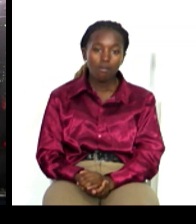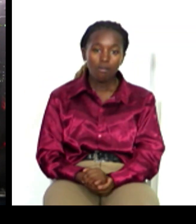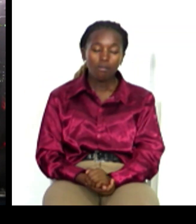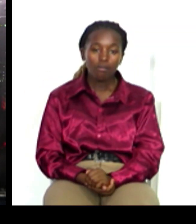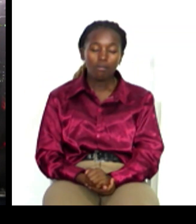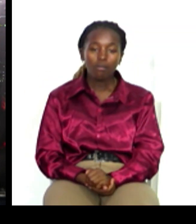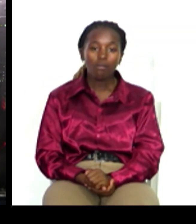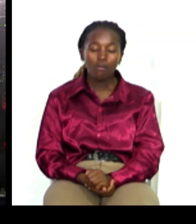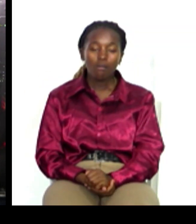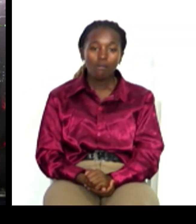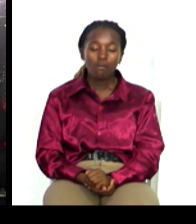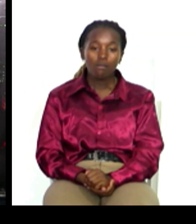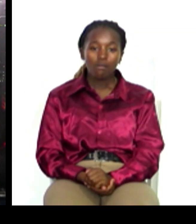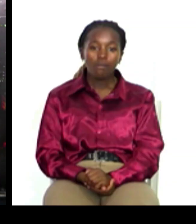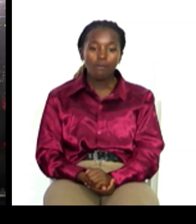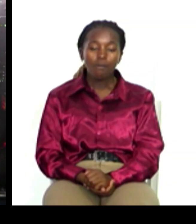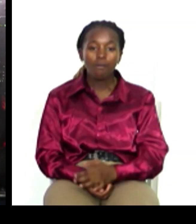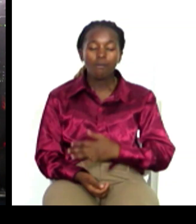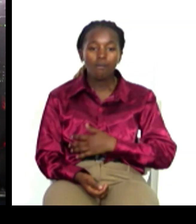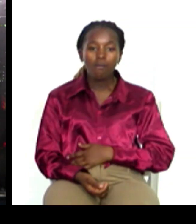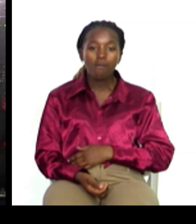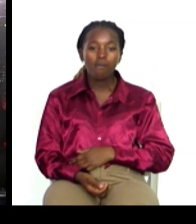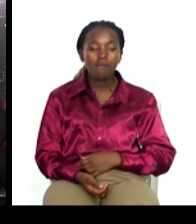ni yeye mmechagua, wacha achukue.